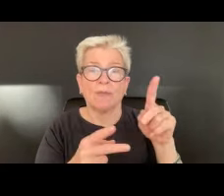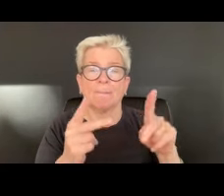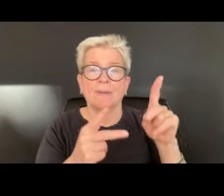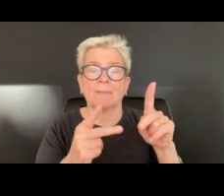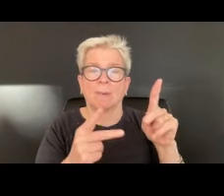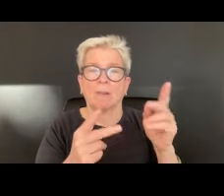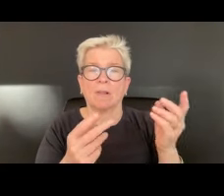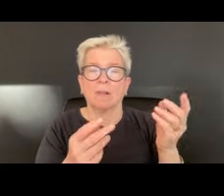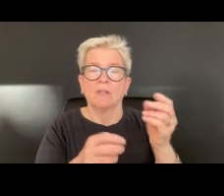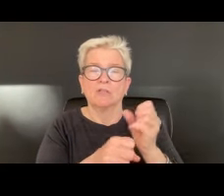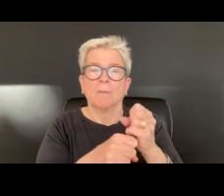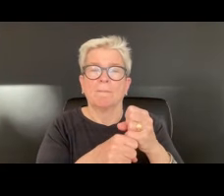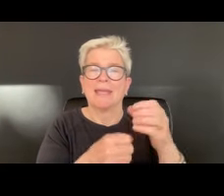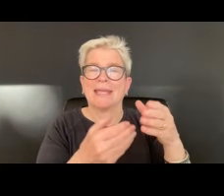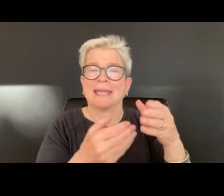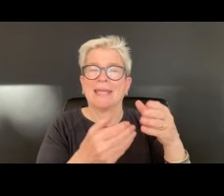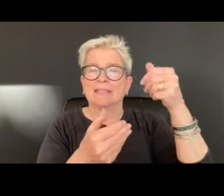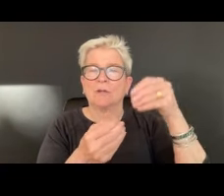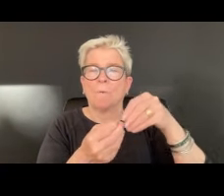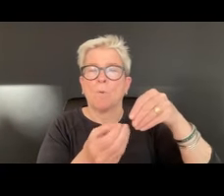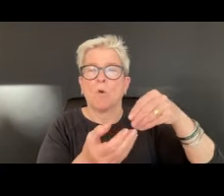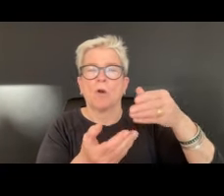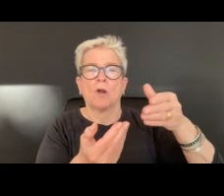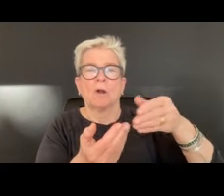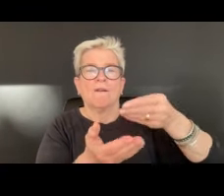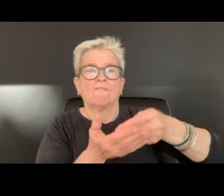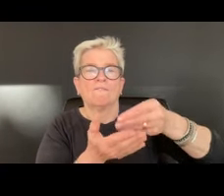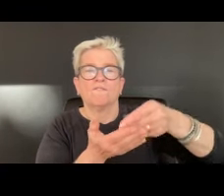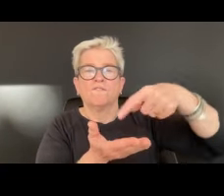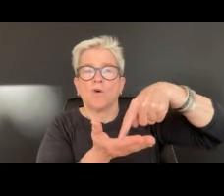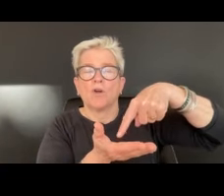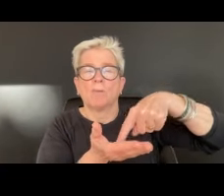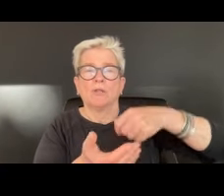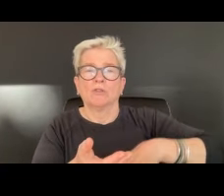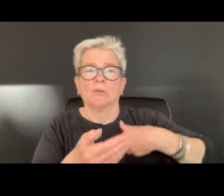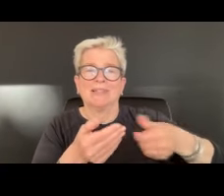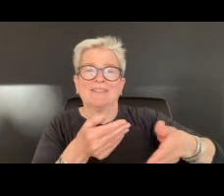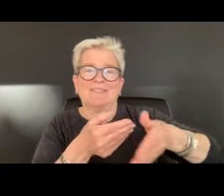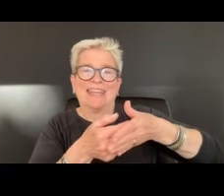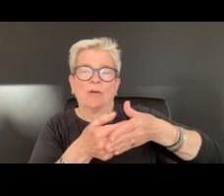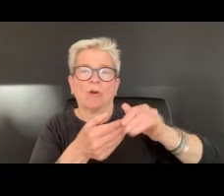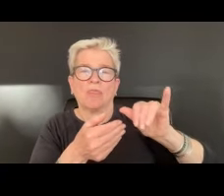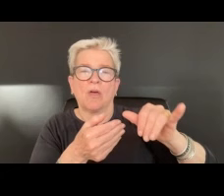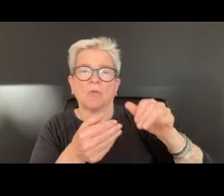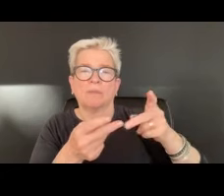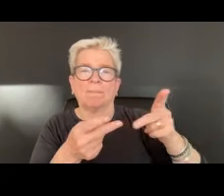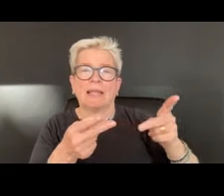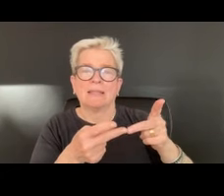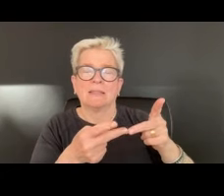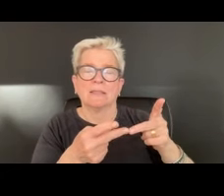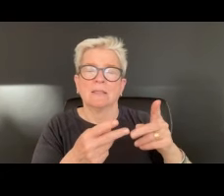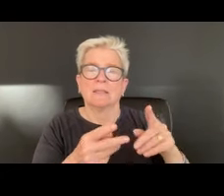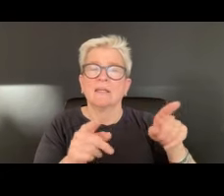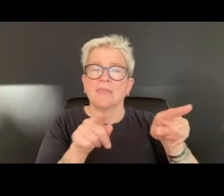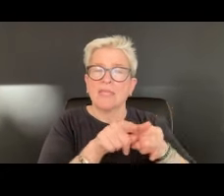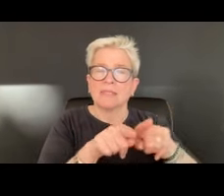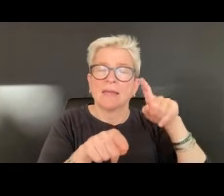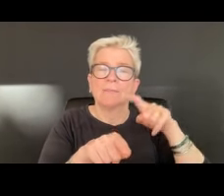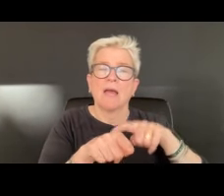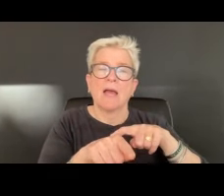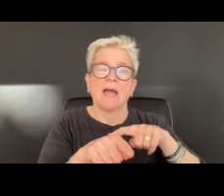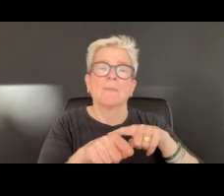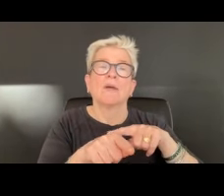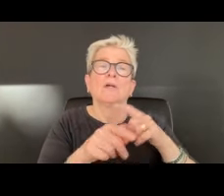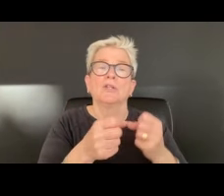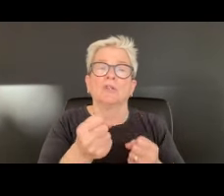it easier and more affordable for people to live near those places, and also to support the neighborhood business